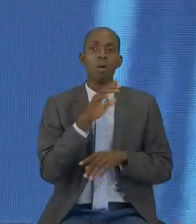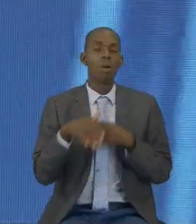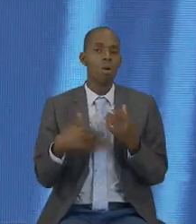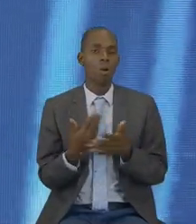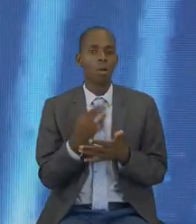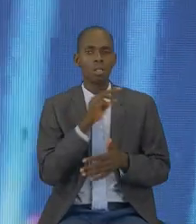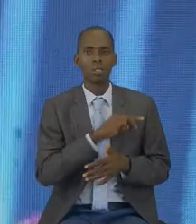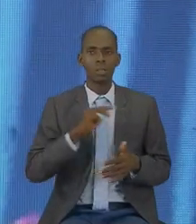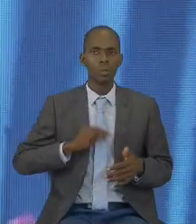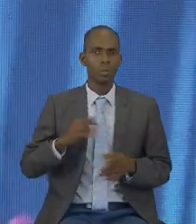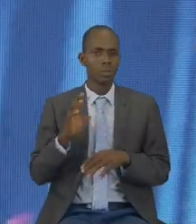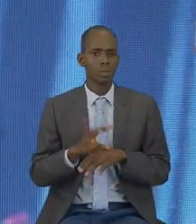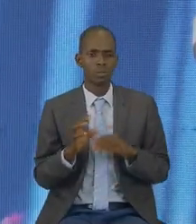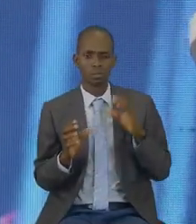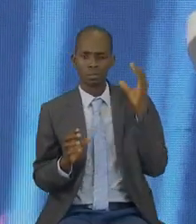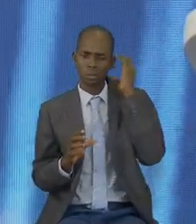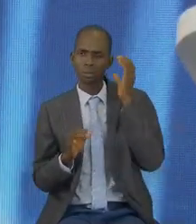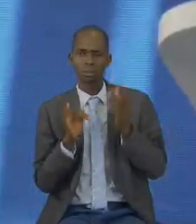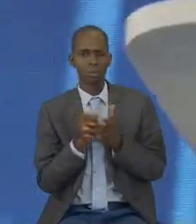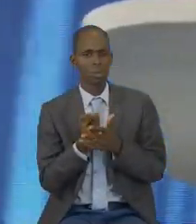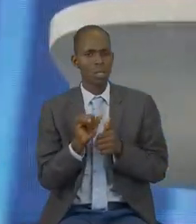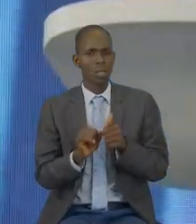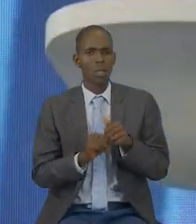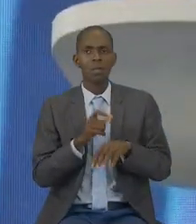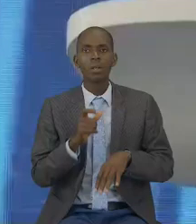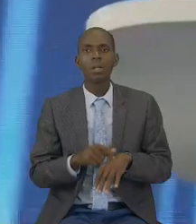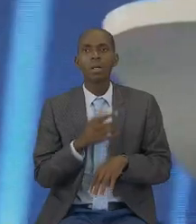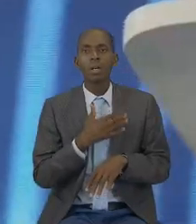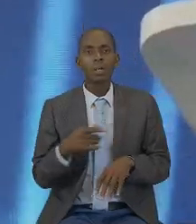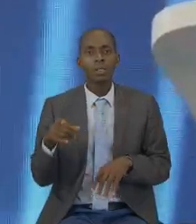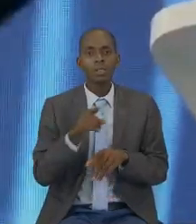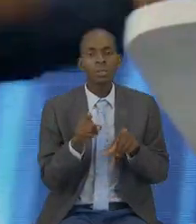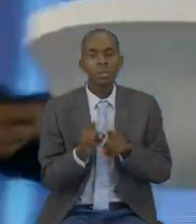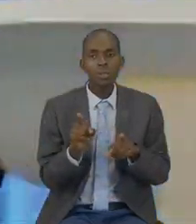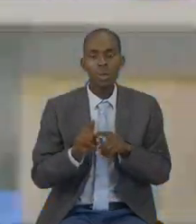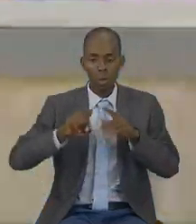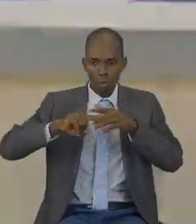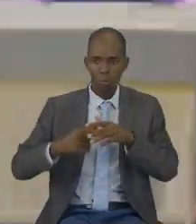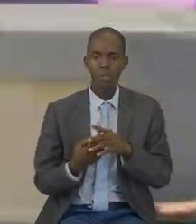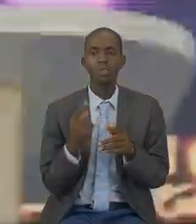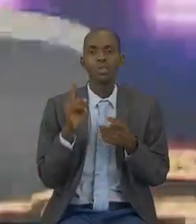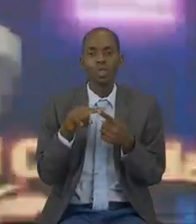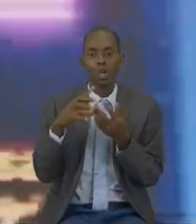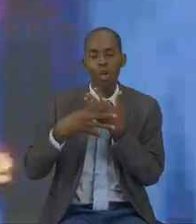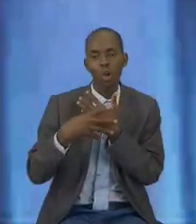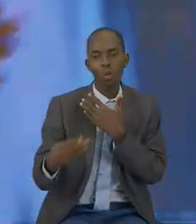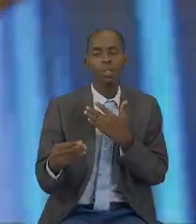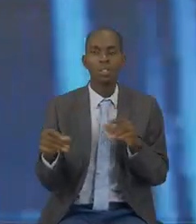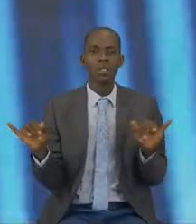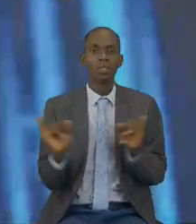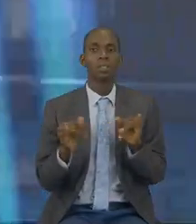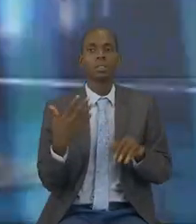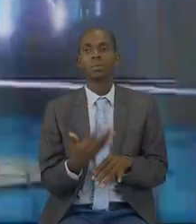the church, they hear that every time, and they too, they begin to repeat the same thing.